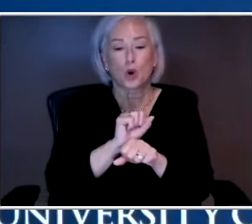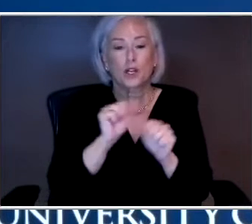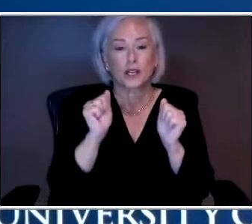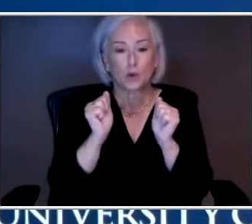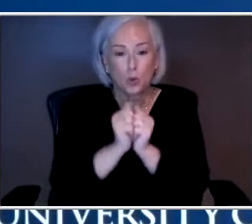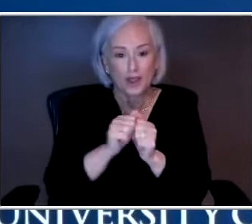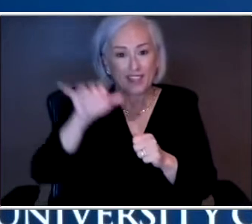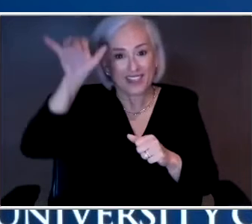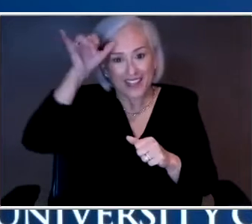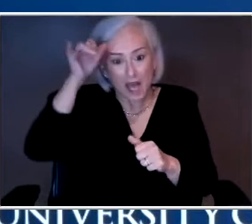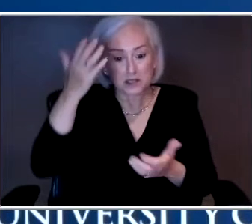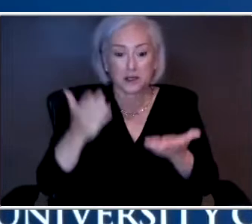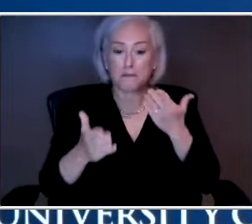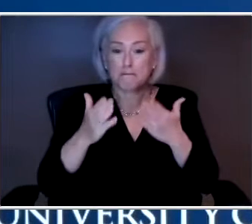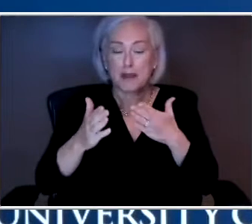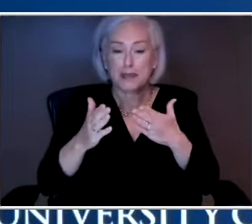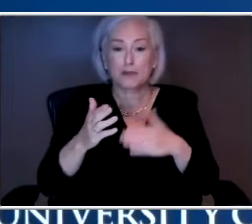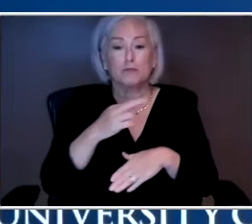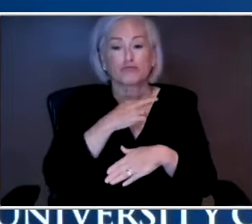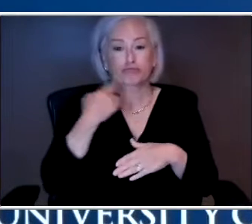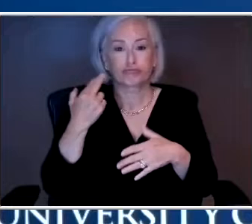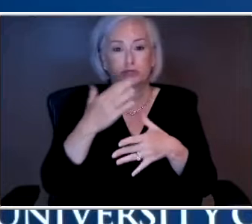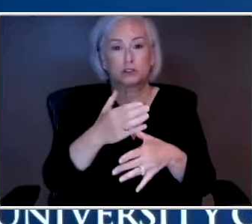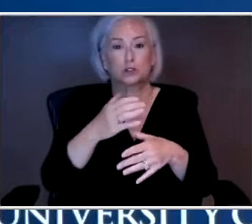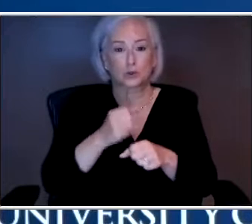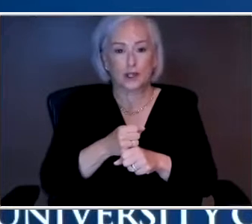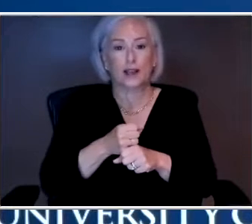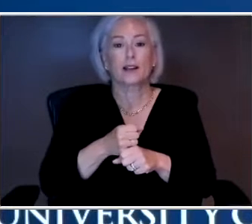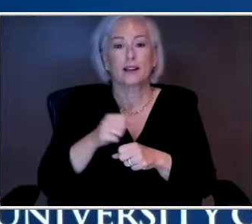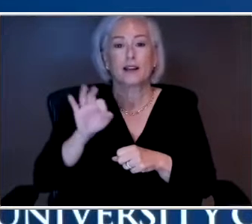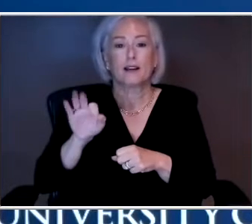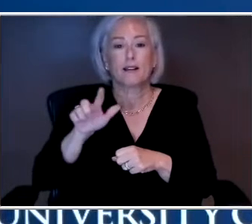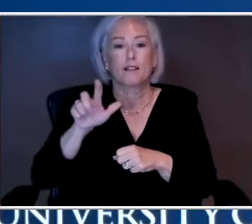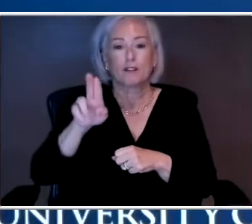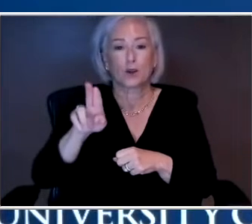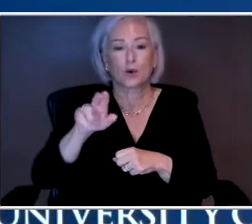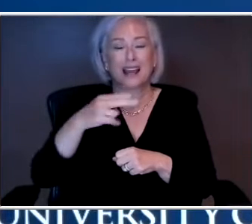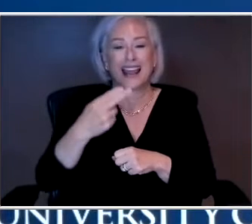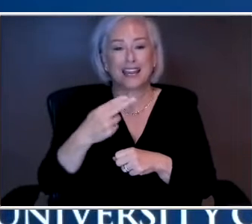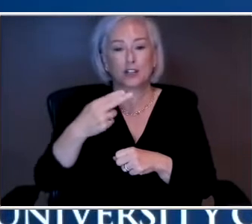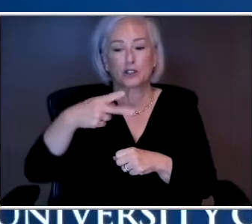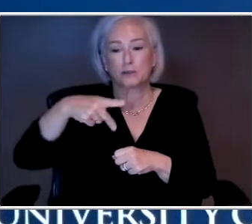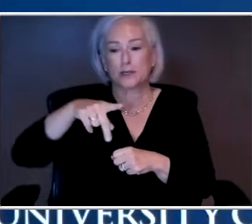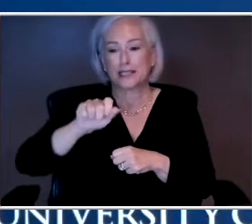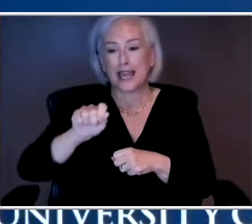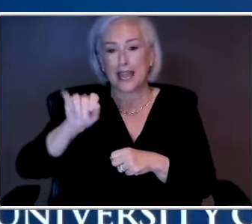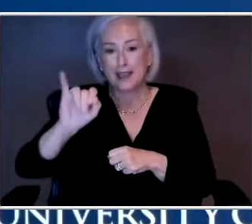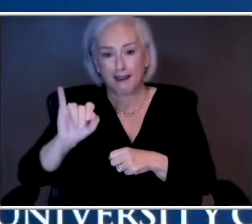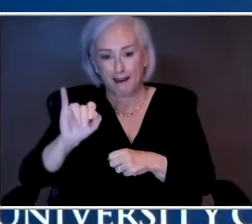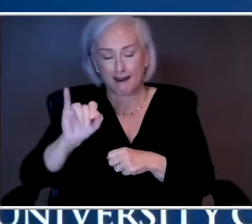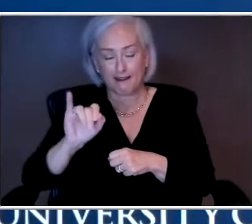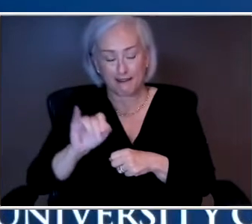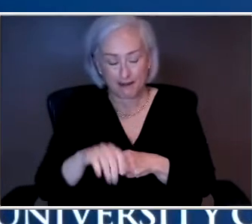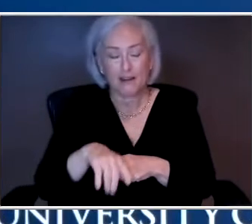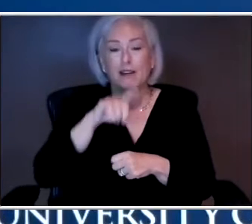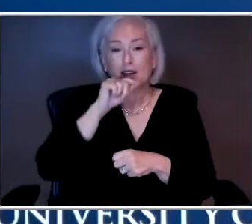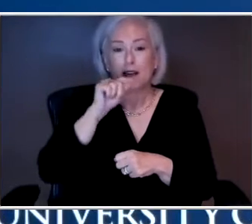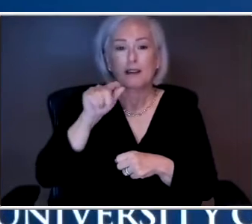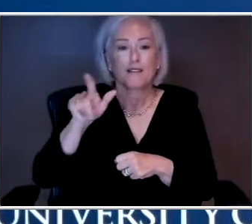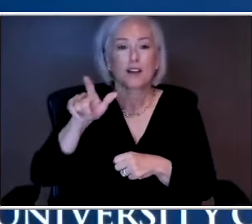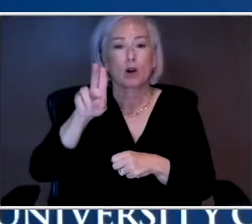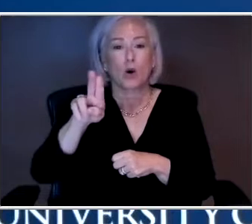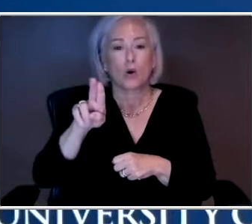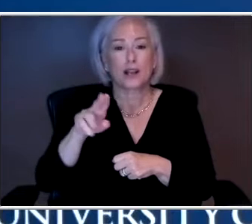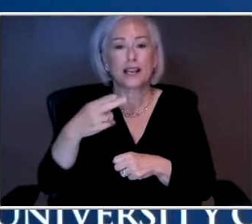of getting influenza, HPAI, highly pathogenic avian influenza, in this case H5N1, and so